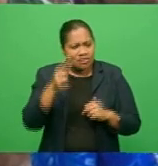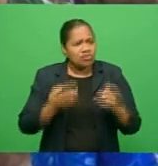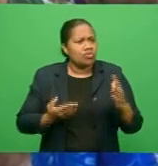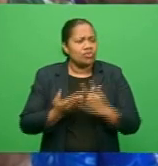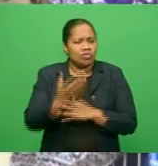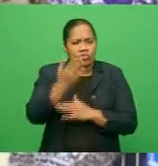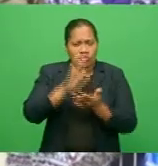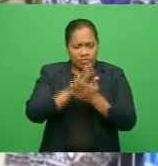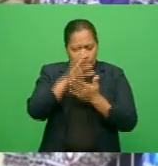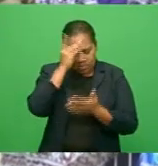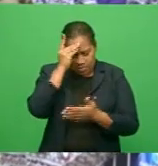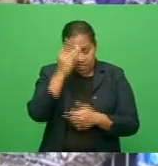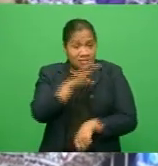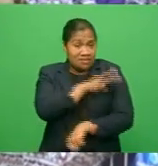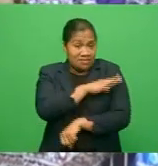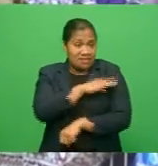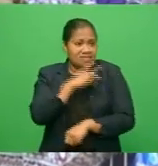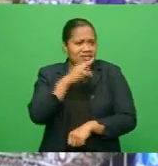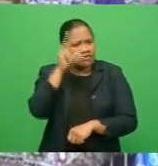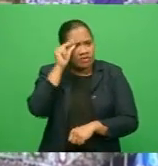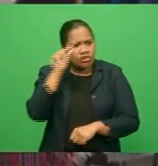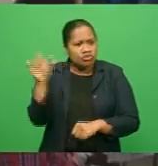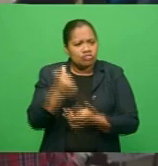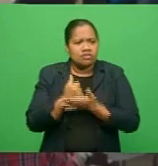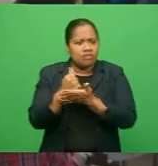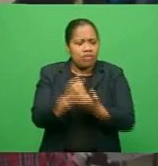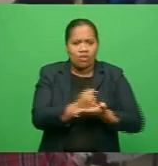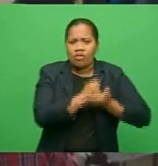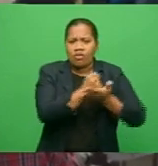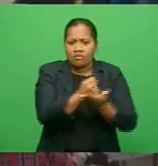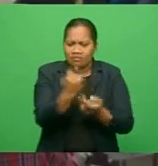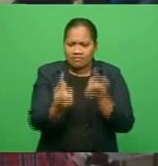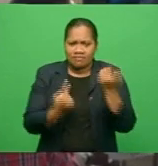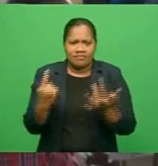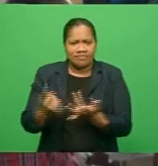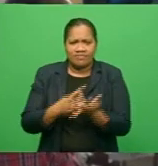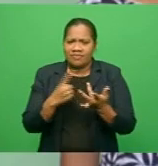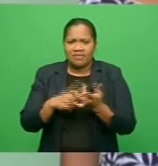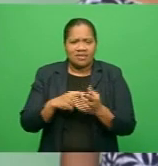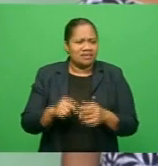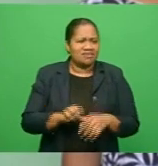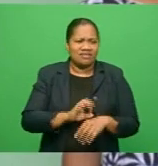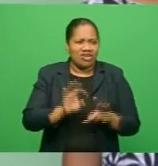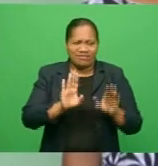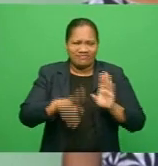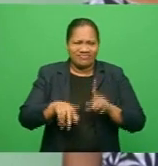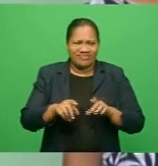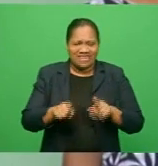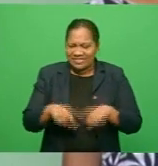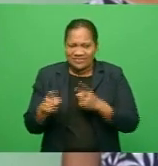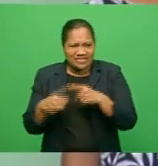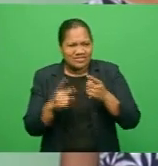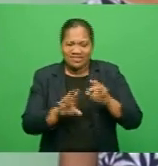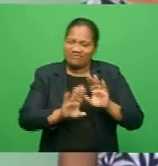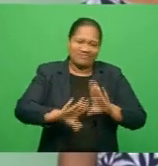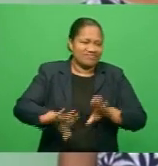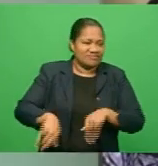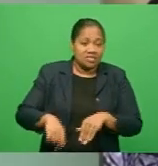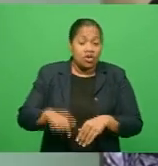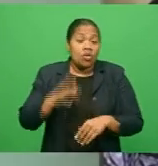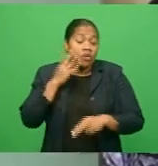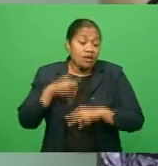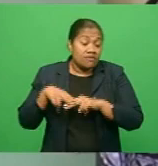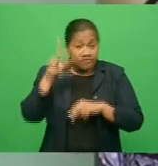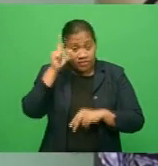says Fijians should always be supportive of each other, regardless of our differences. When Fijians stand united,